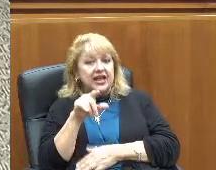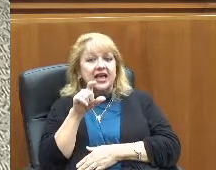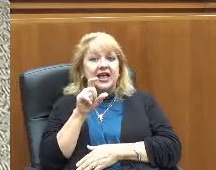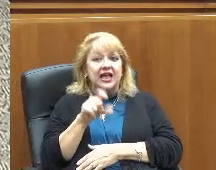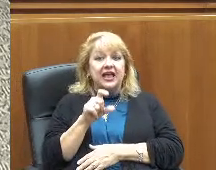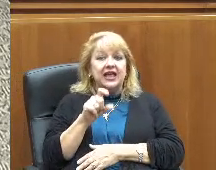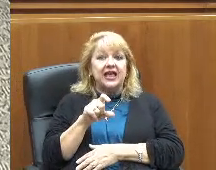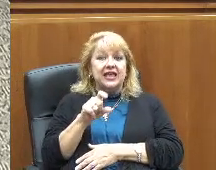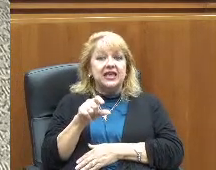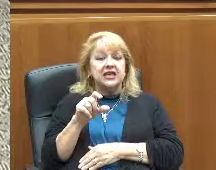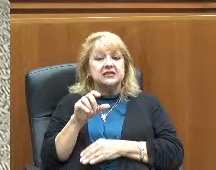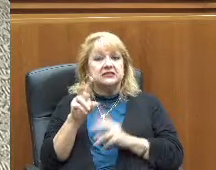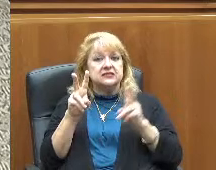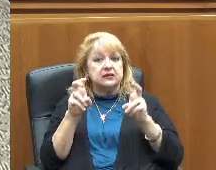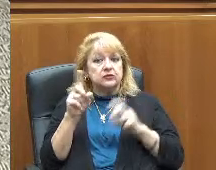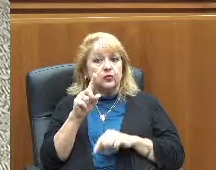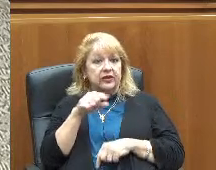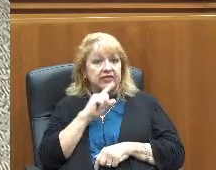So that's.